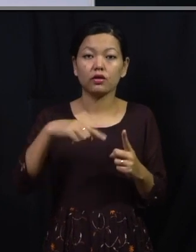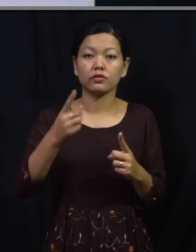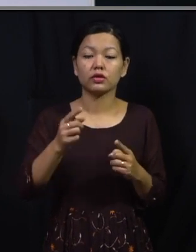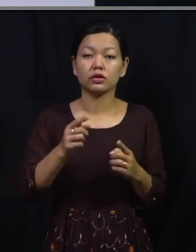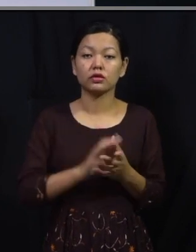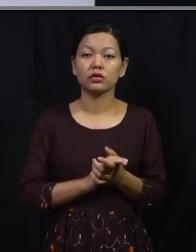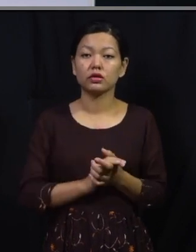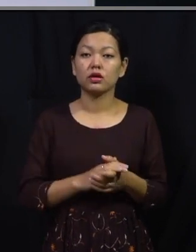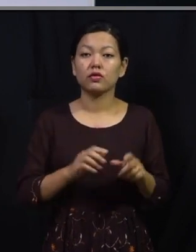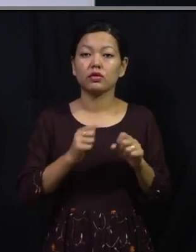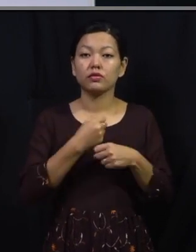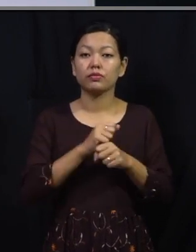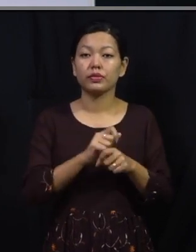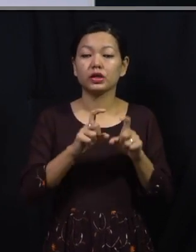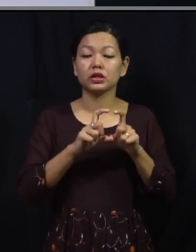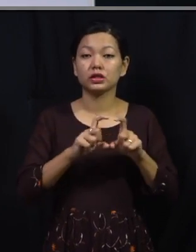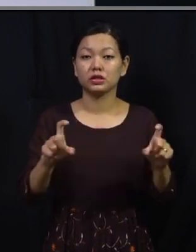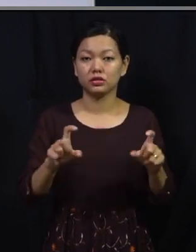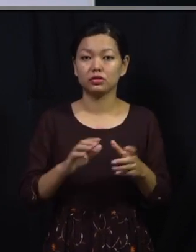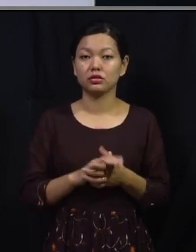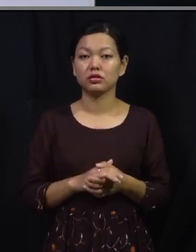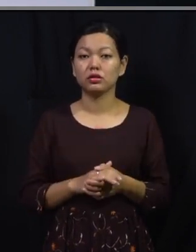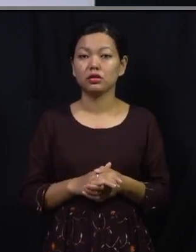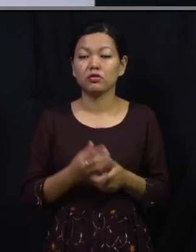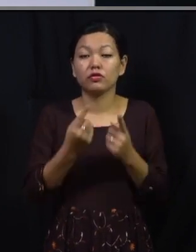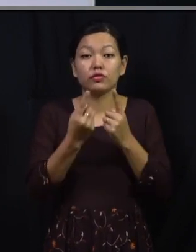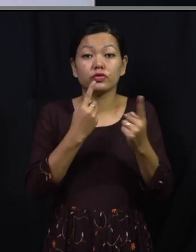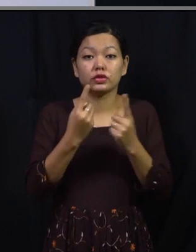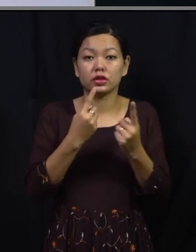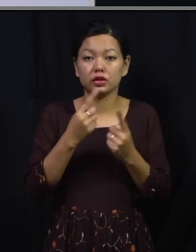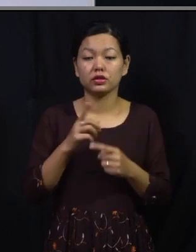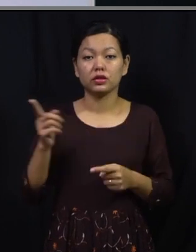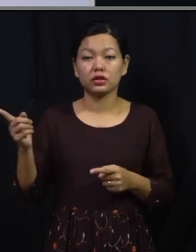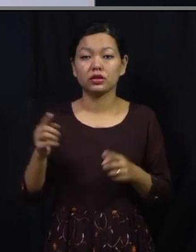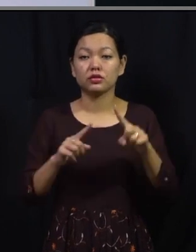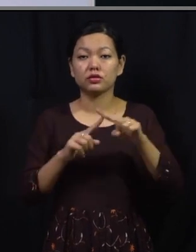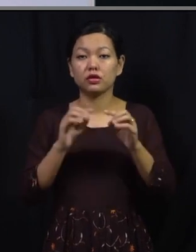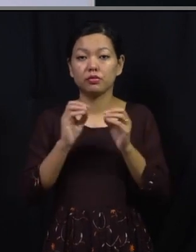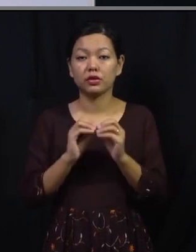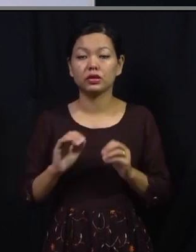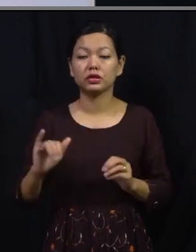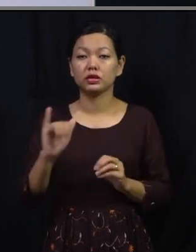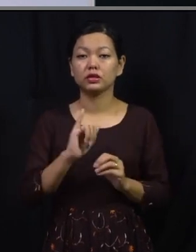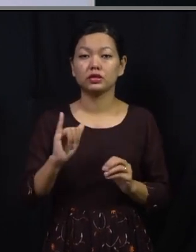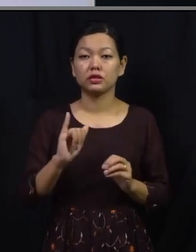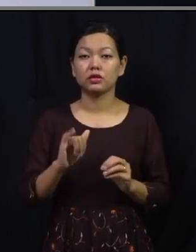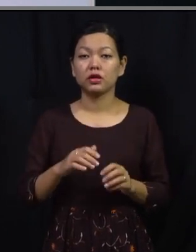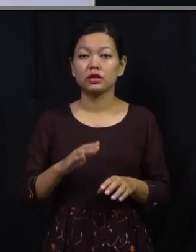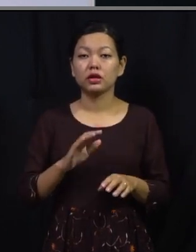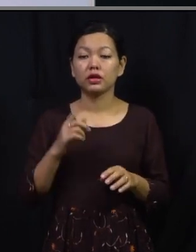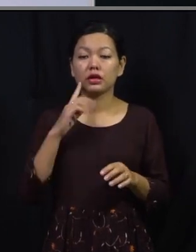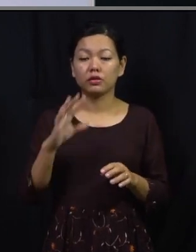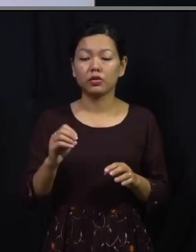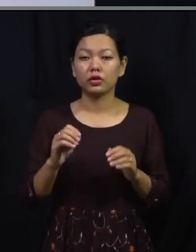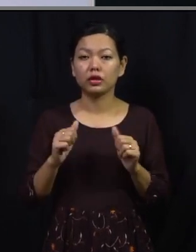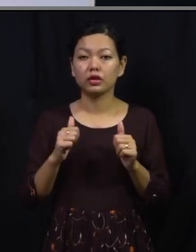to take corrective actions. So trial balance is nothing but the overseeing of the balancing done in the ledger, that